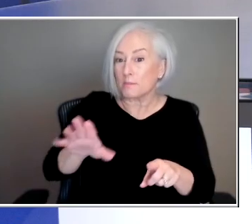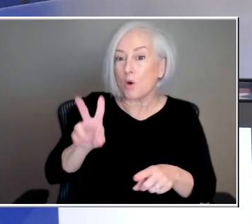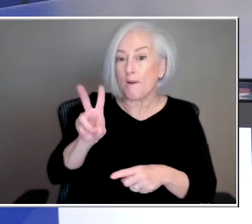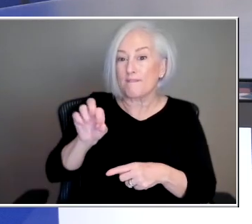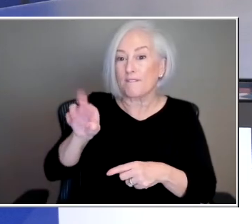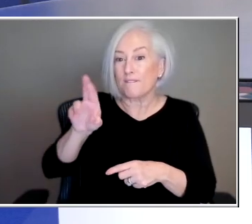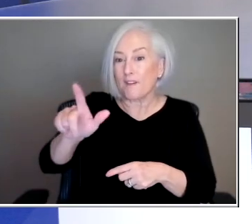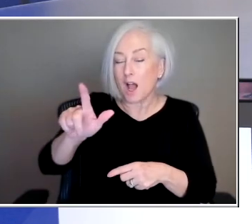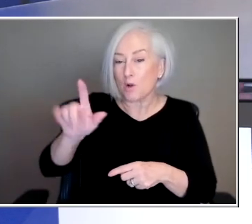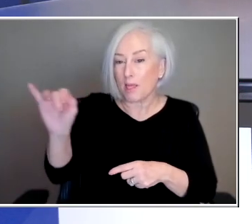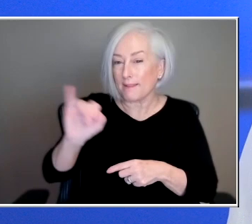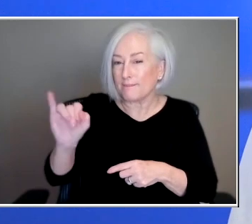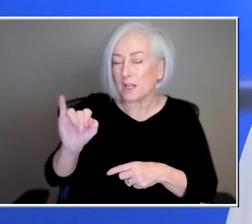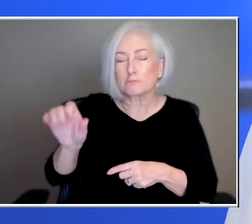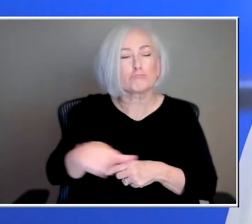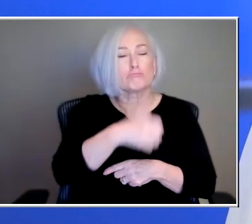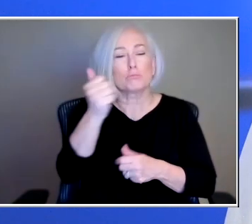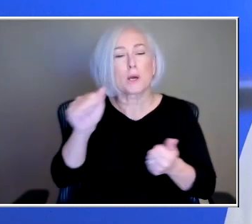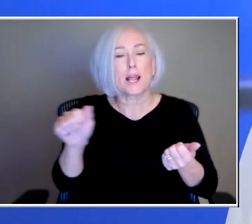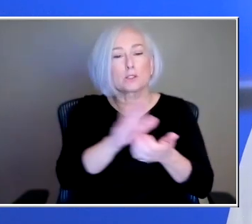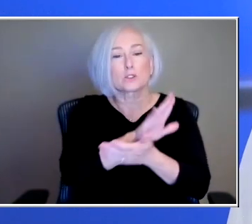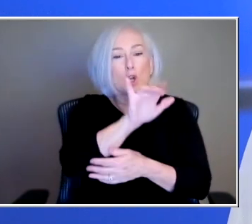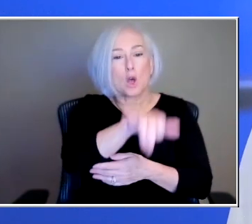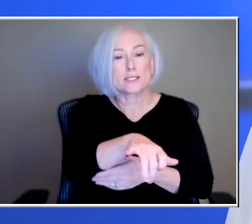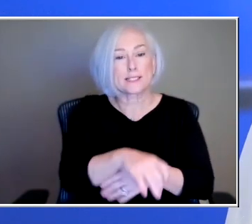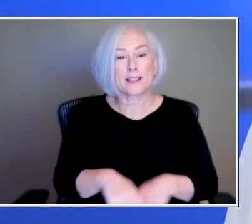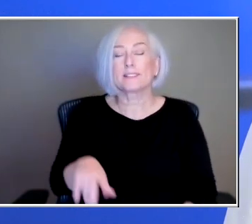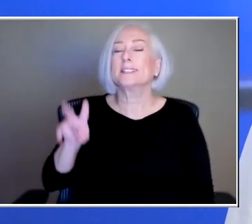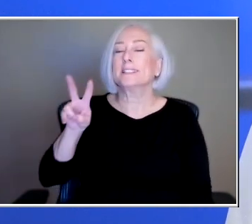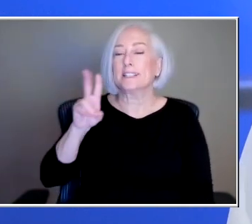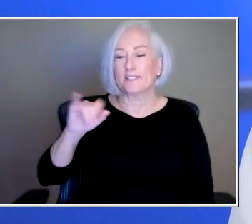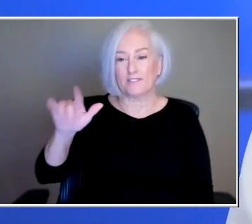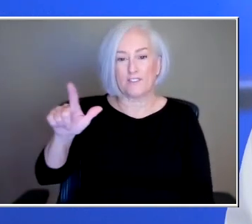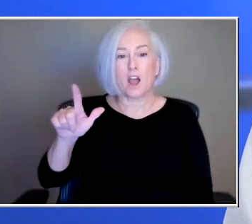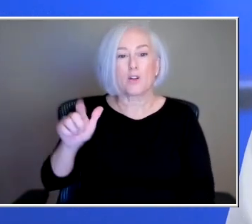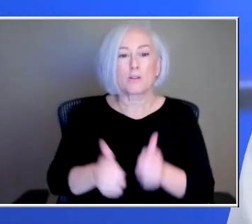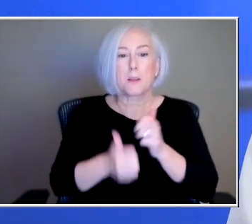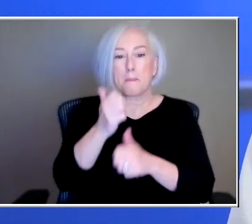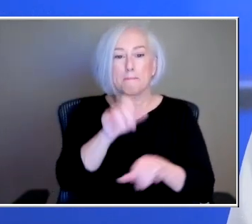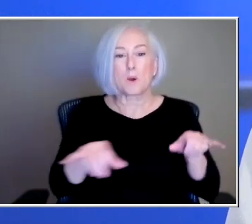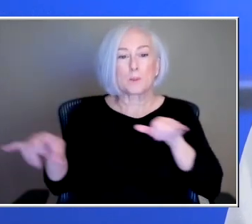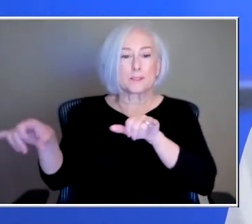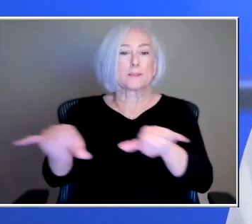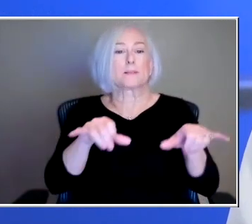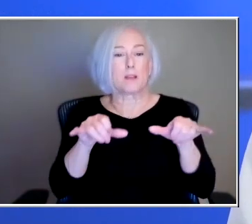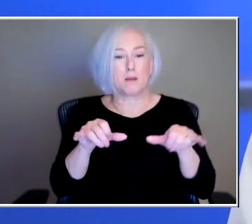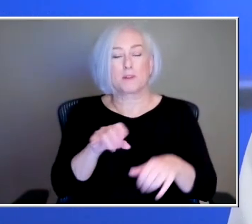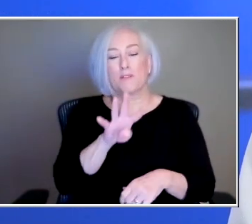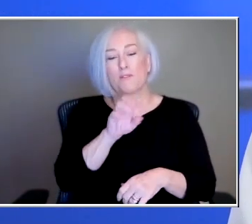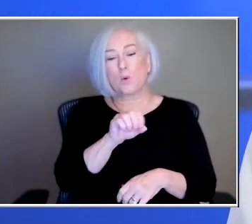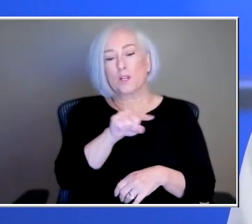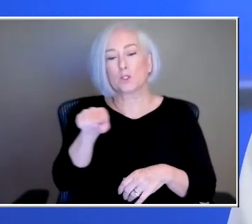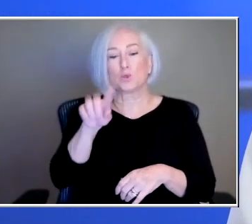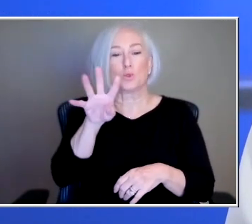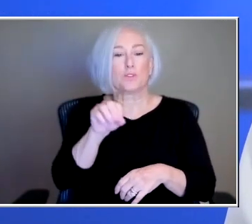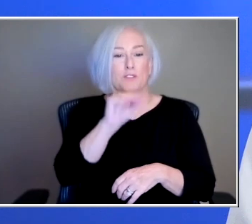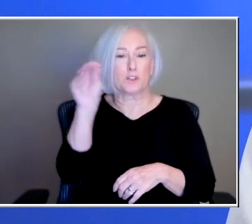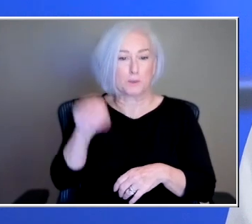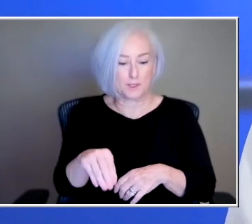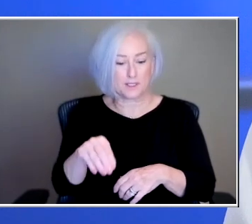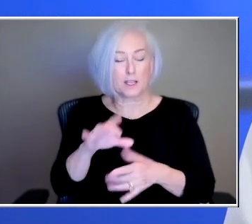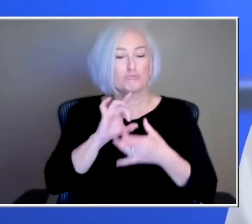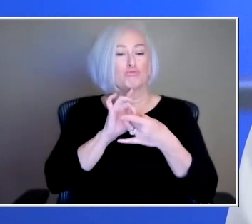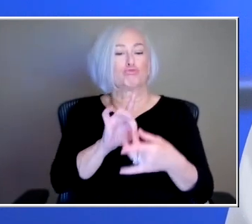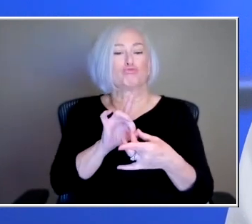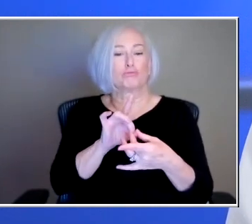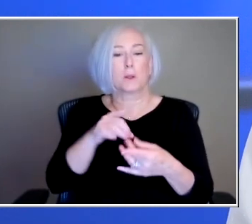this? Yeah, so viral infections are certainly the most common. I think 40 to 50% of POTS cases have been tied to viral infections.